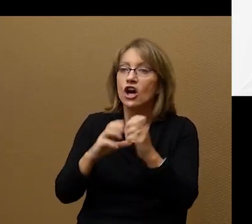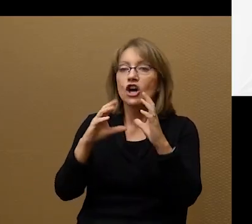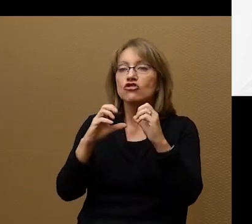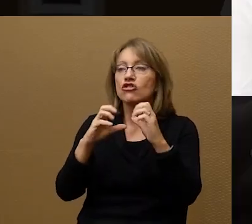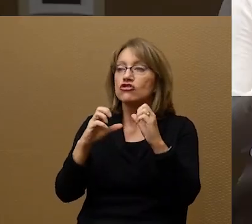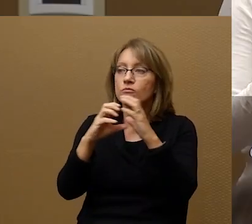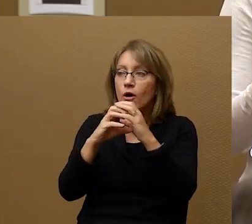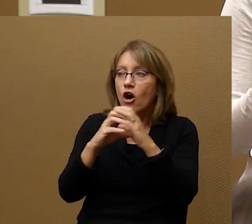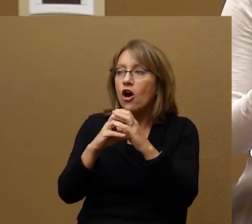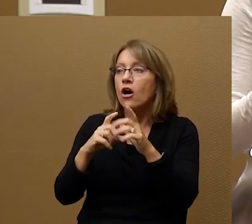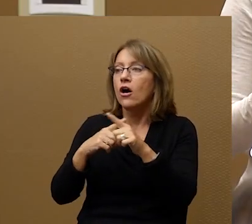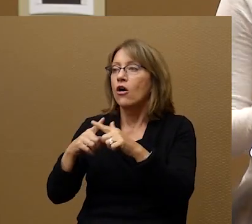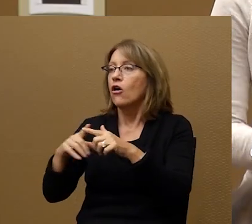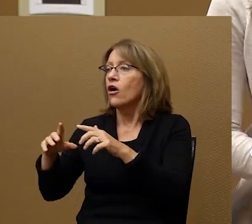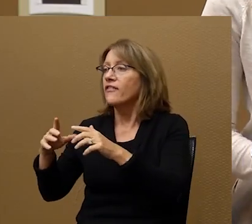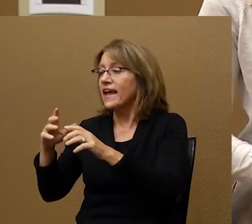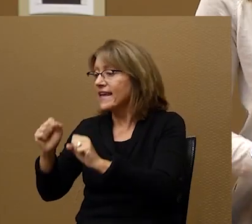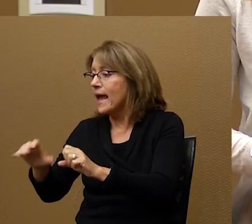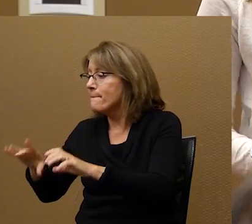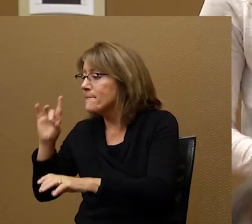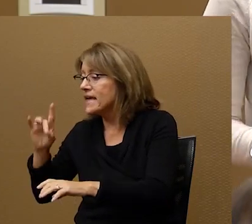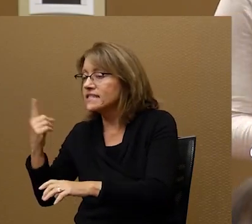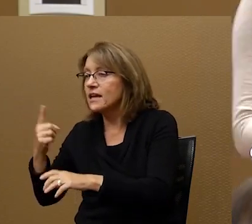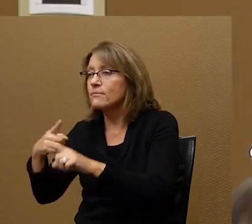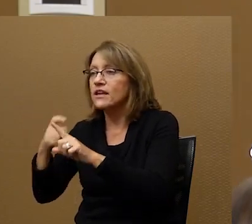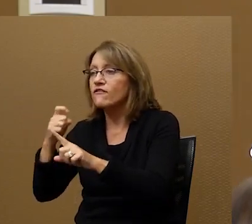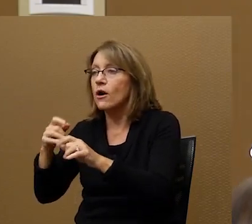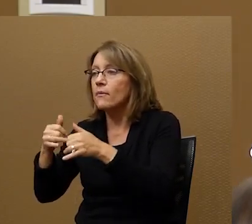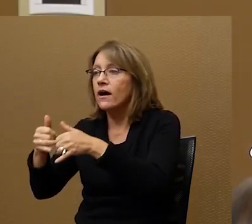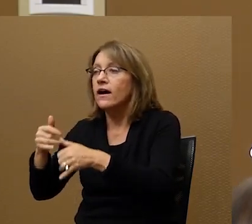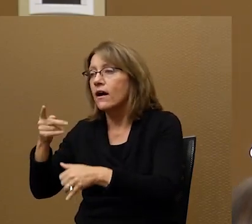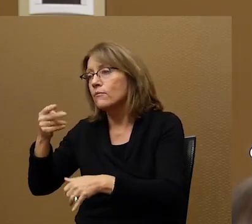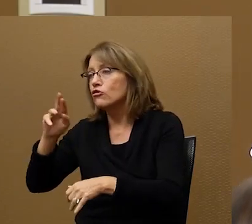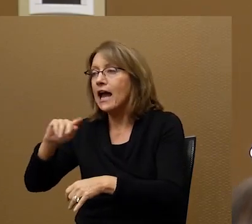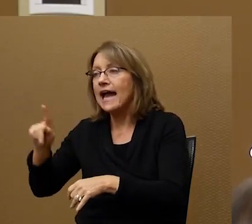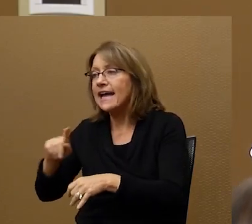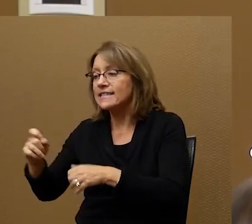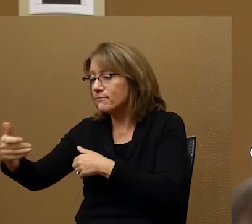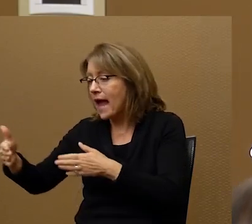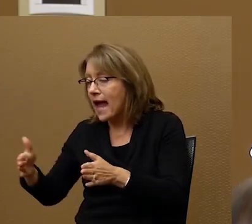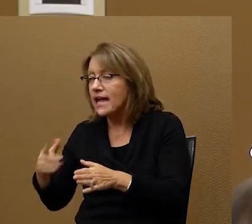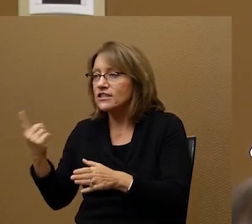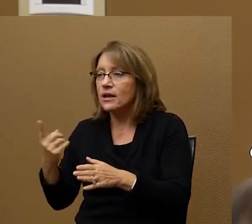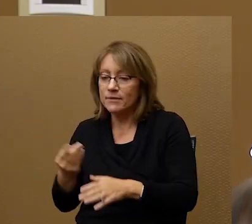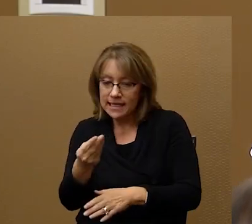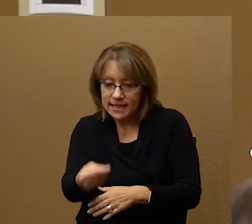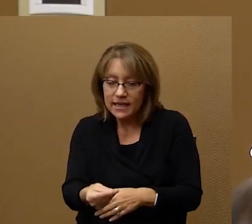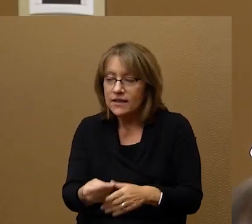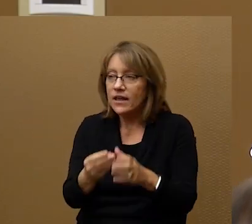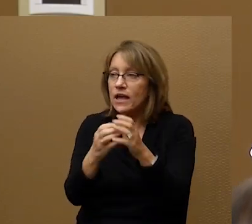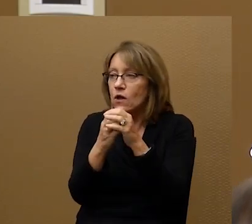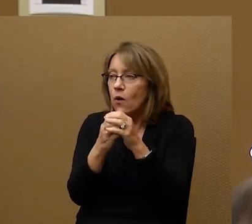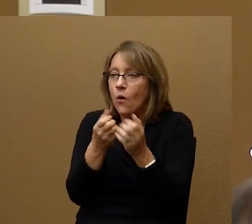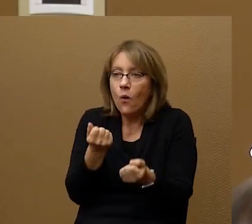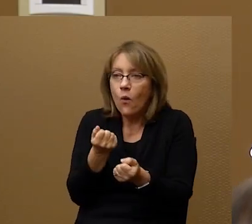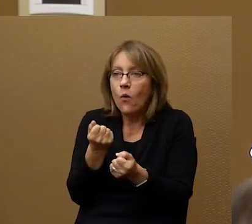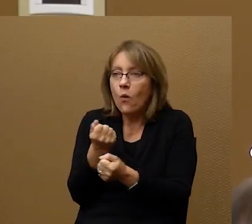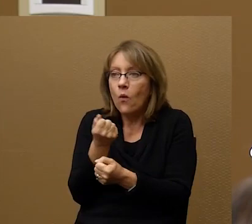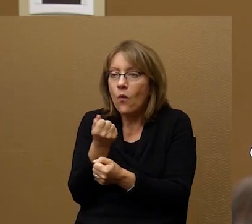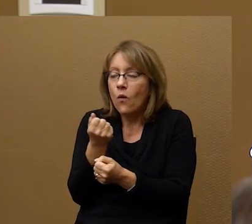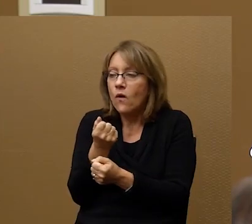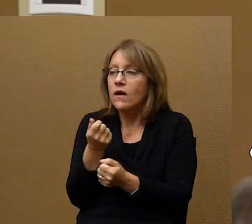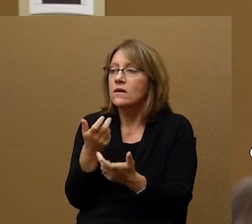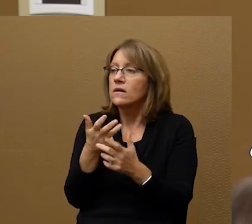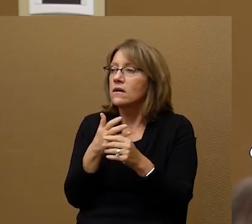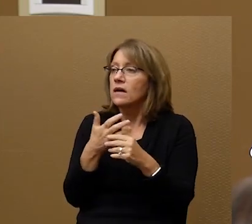a prize from the prize box, something that they can hold or they receive. Attention is now all of a